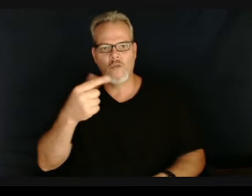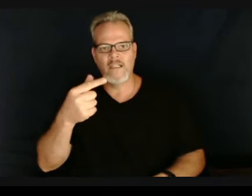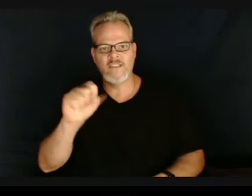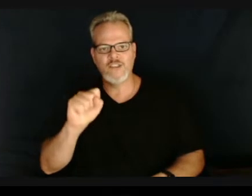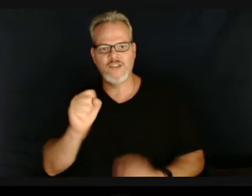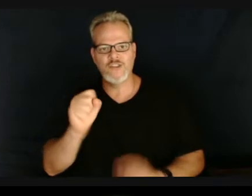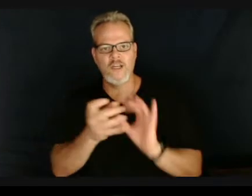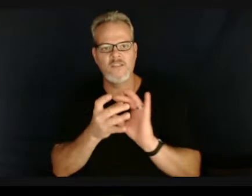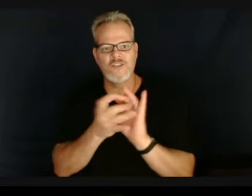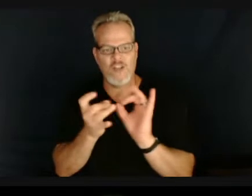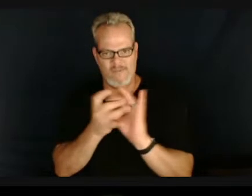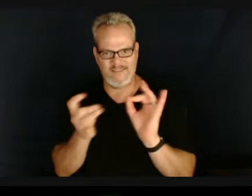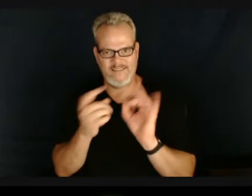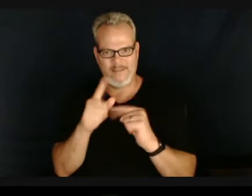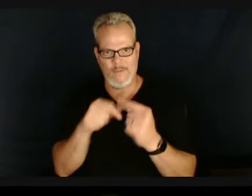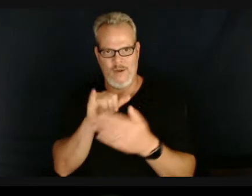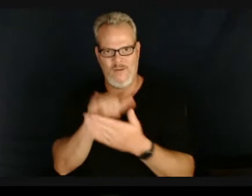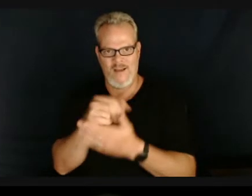All right.